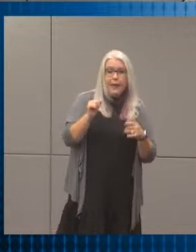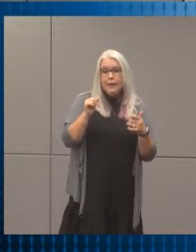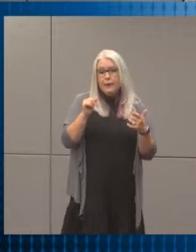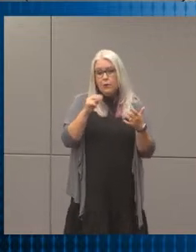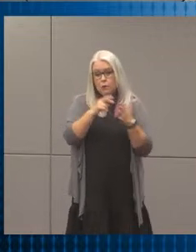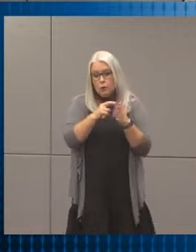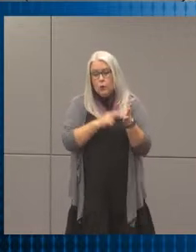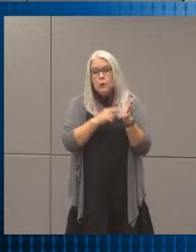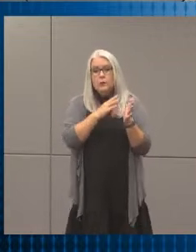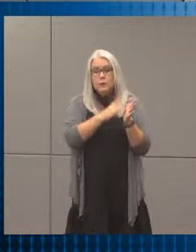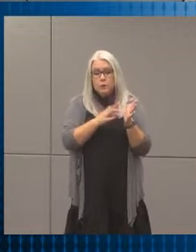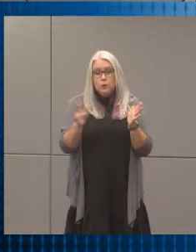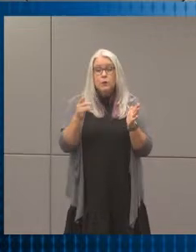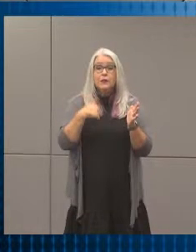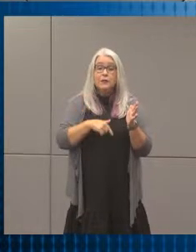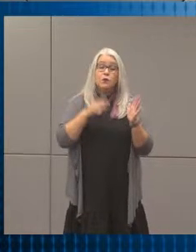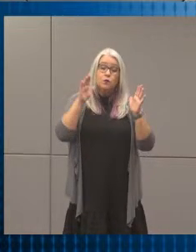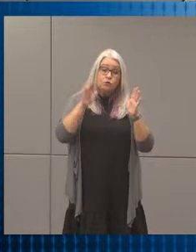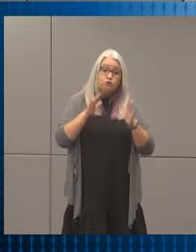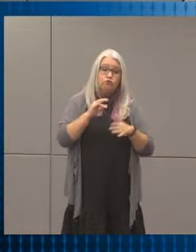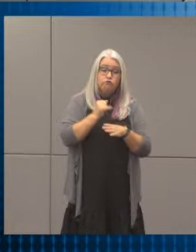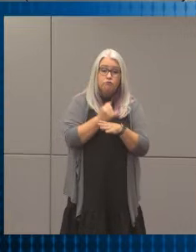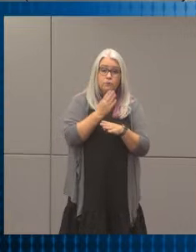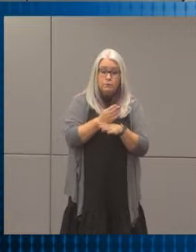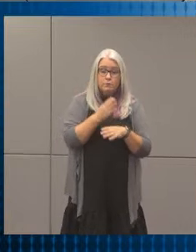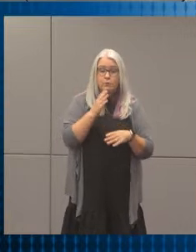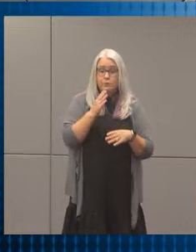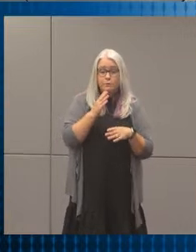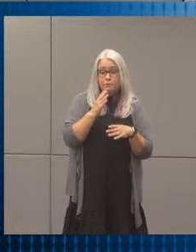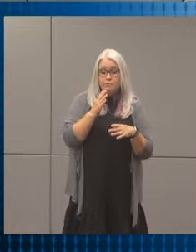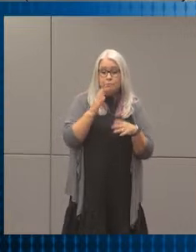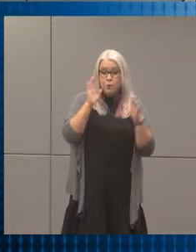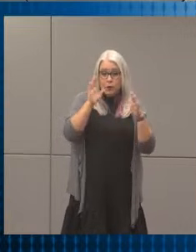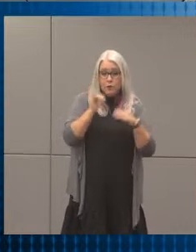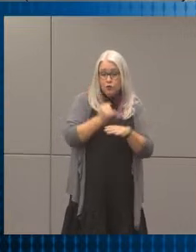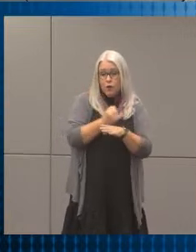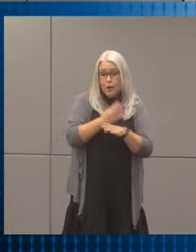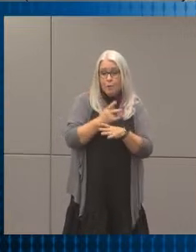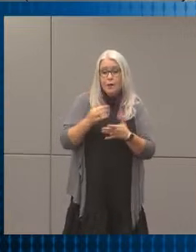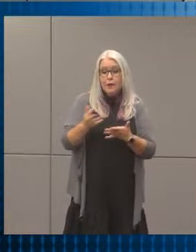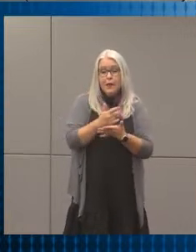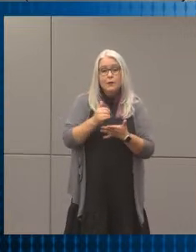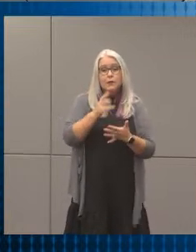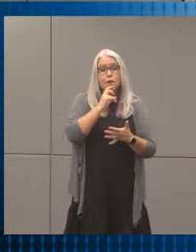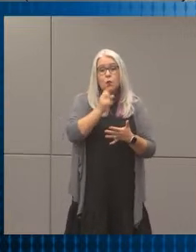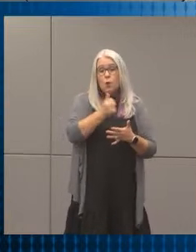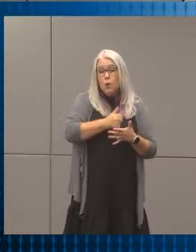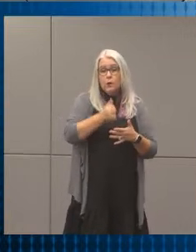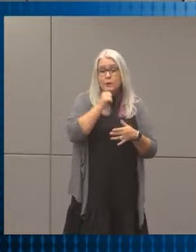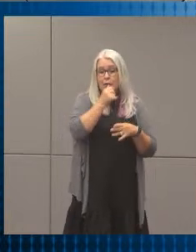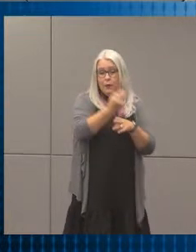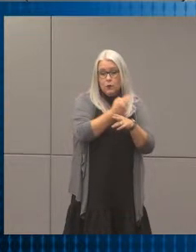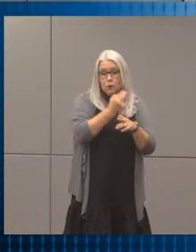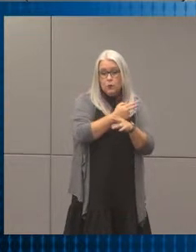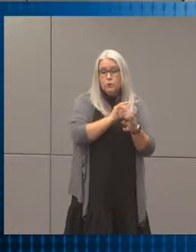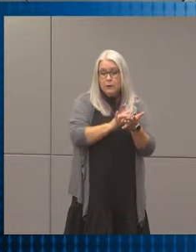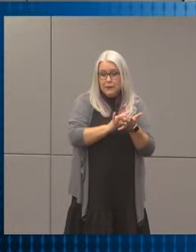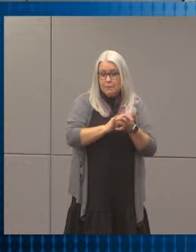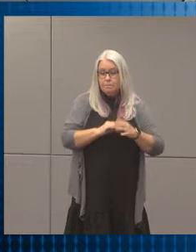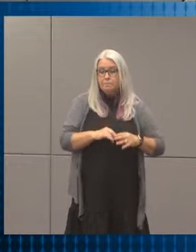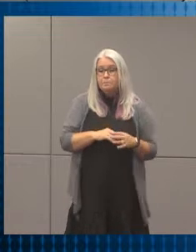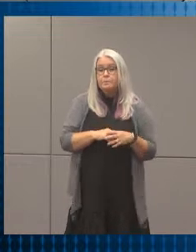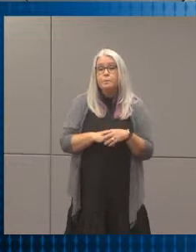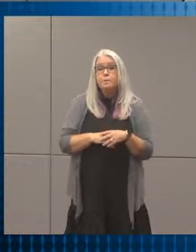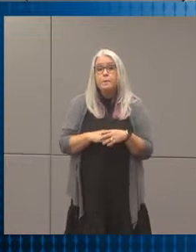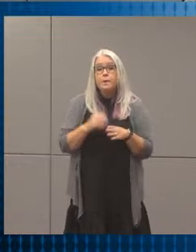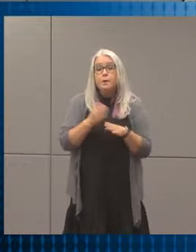ever been mentioned before, but it's a pretty good program, and we do a pretty good job with that. Before the May 11th,